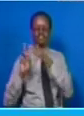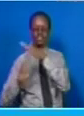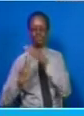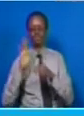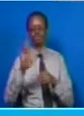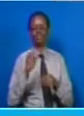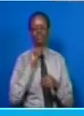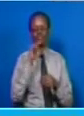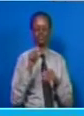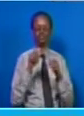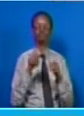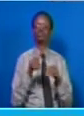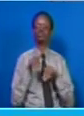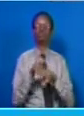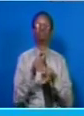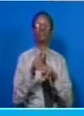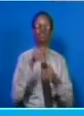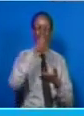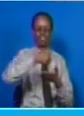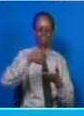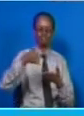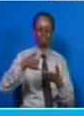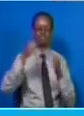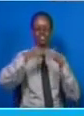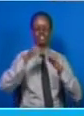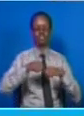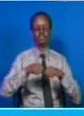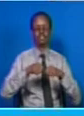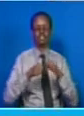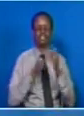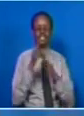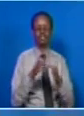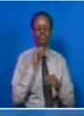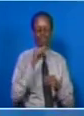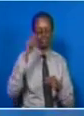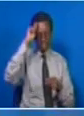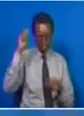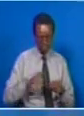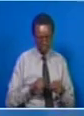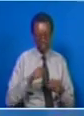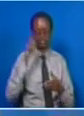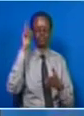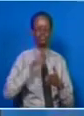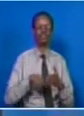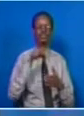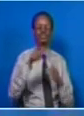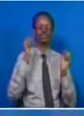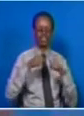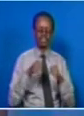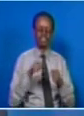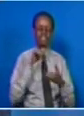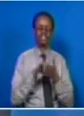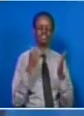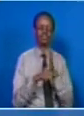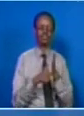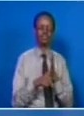You cannot lead a country if you do not respect what your peers and you agree. So that's one problem we have. Now to my